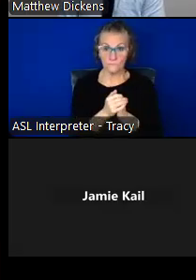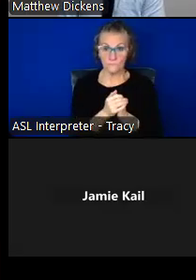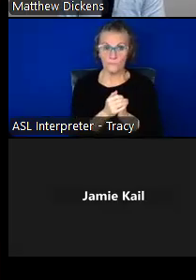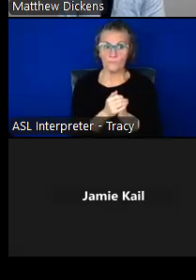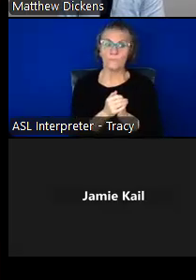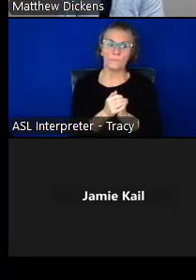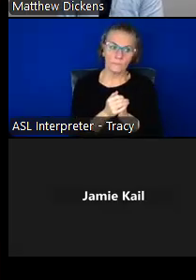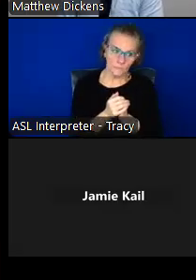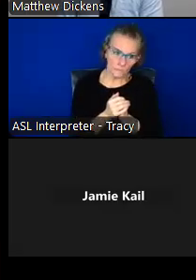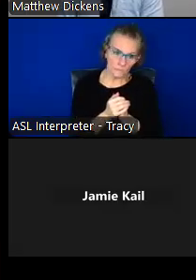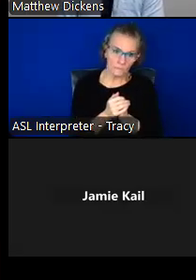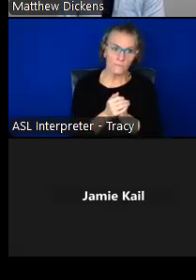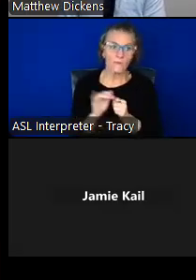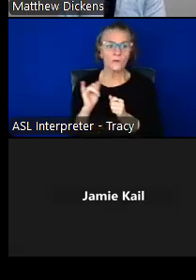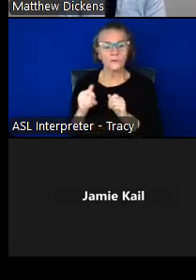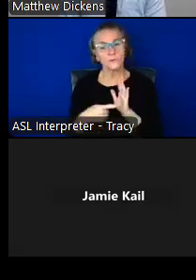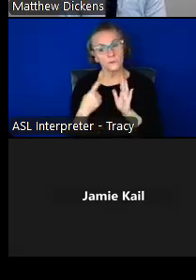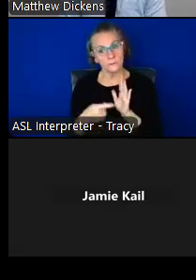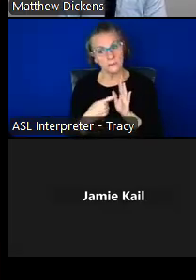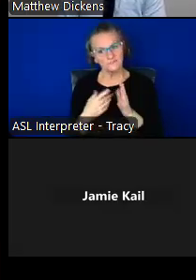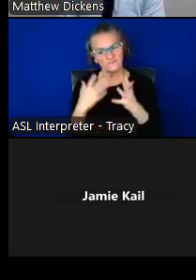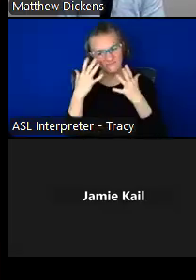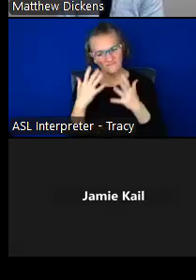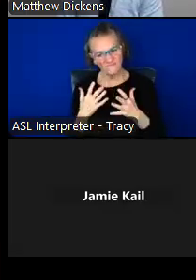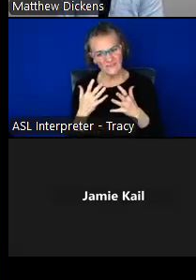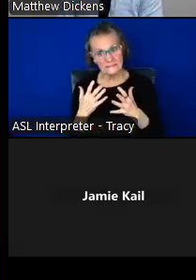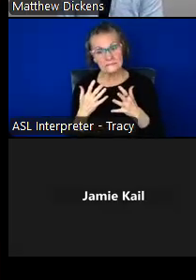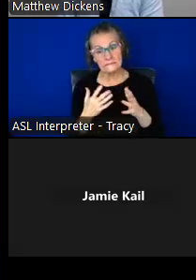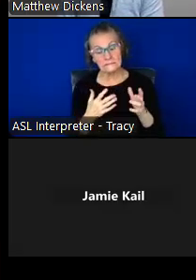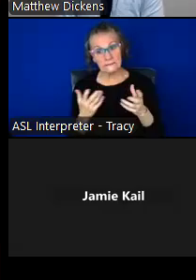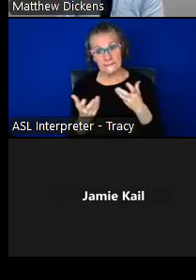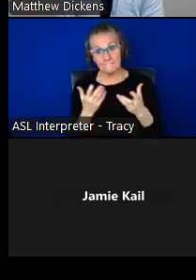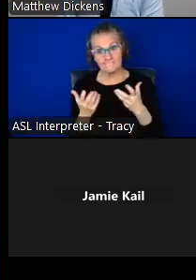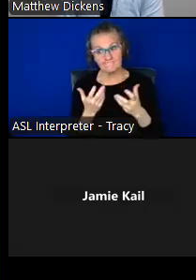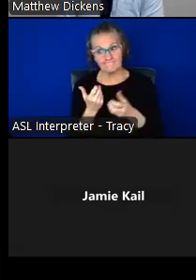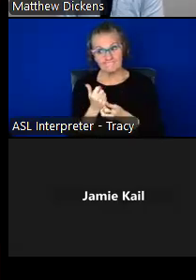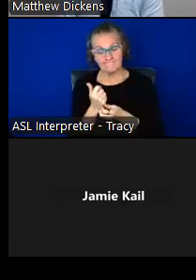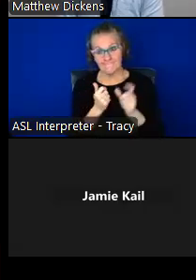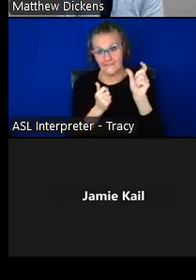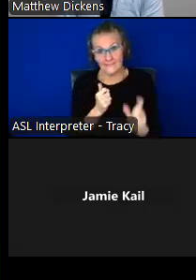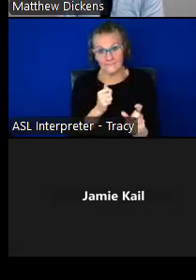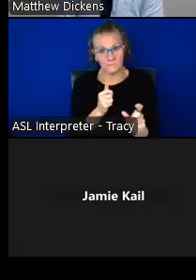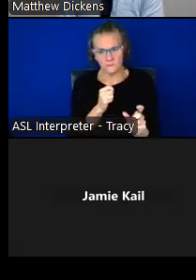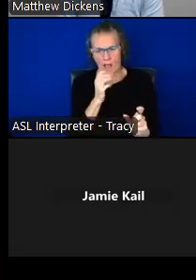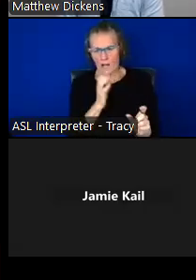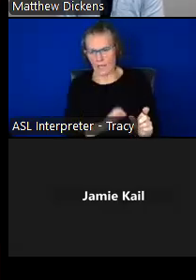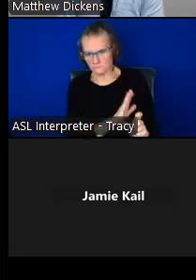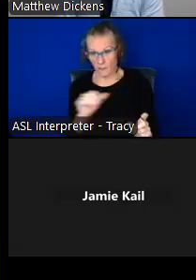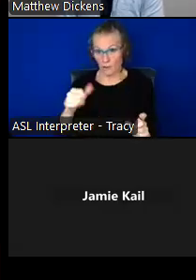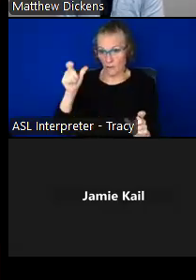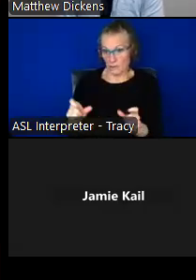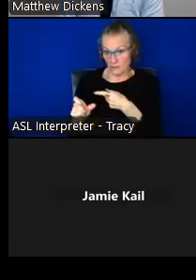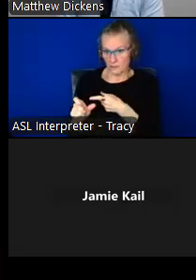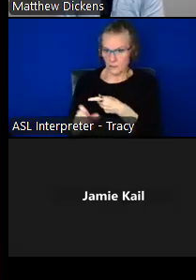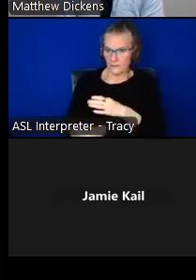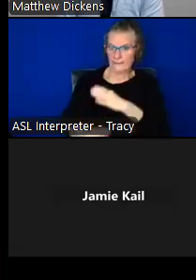So there's also times, unfortunately, that there is an individual, other than the client, of course, who is